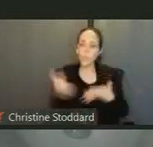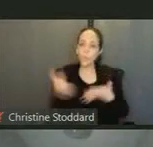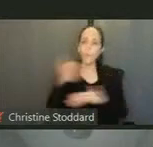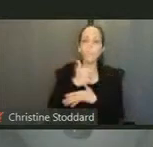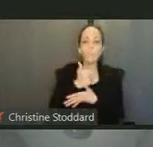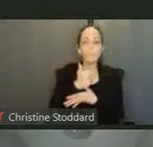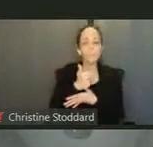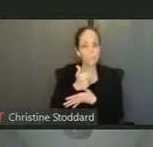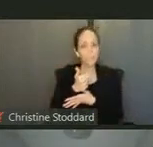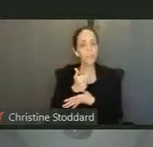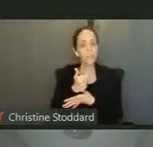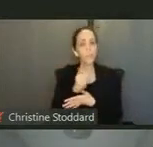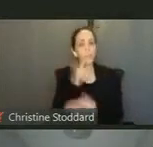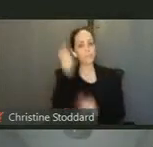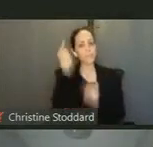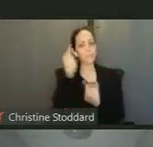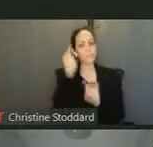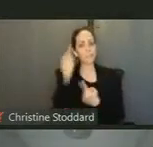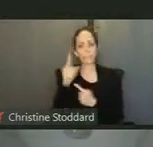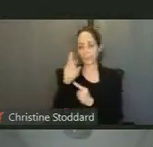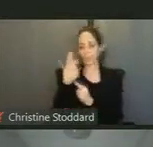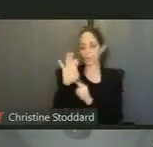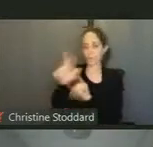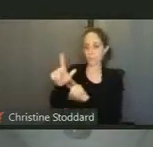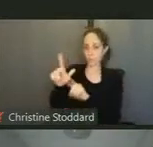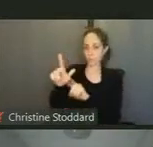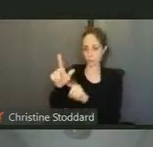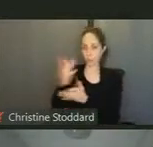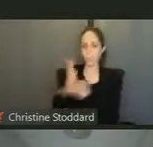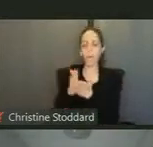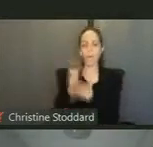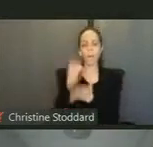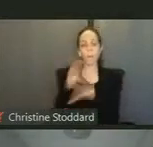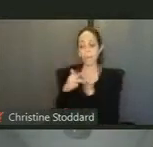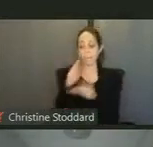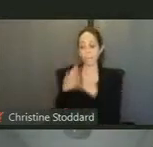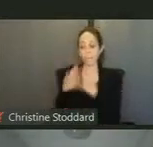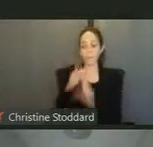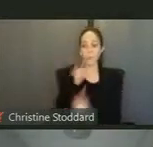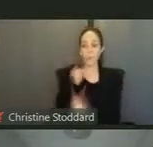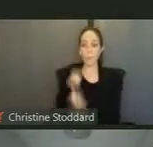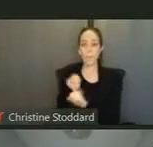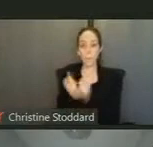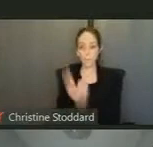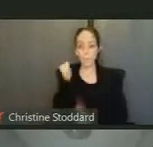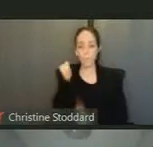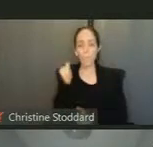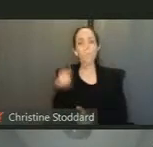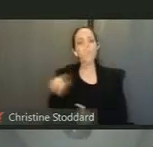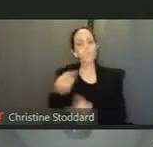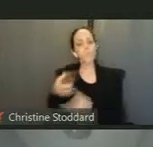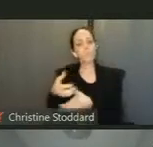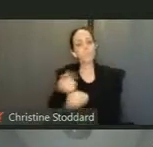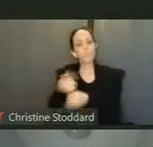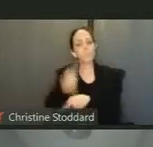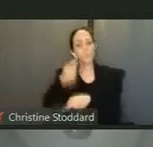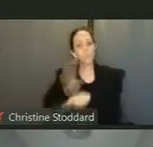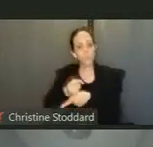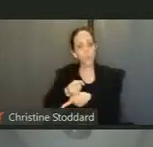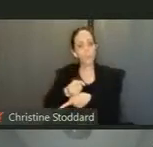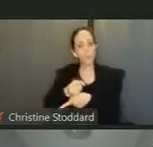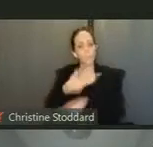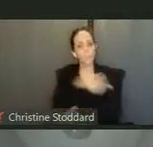racialized equity lens to ensure that impacted communities are receiving their fair share of the